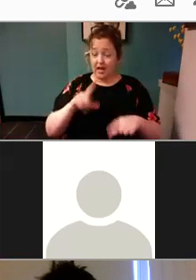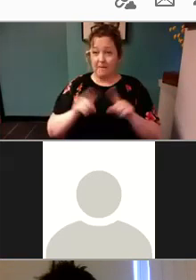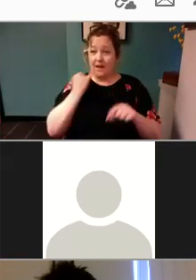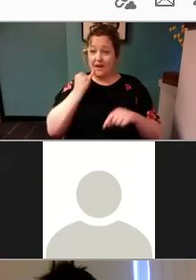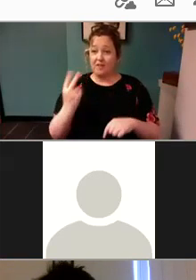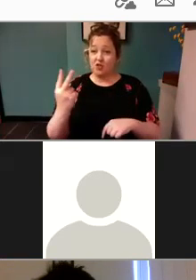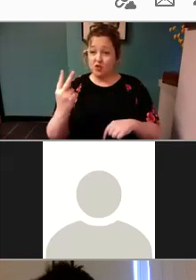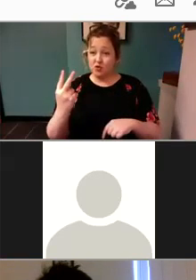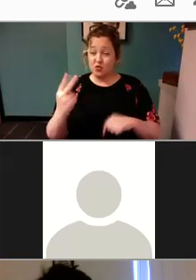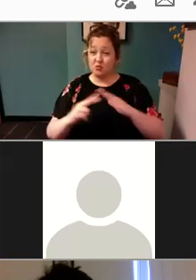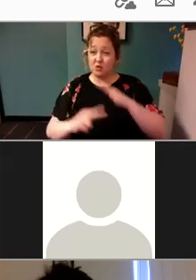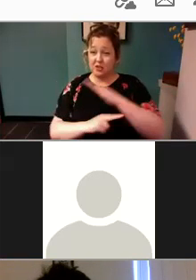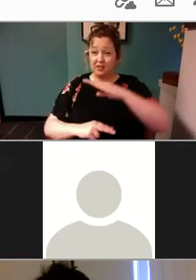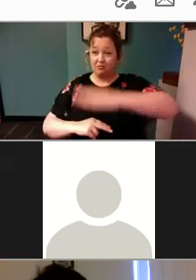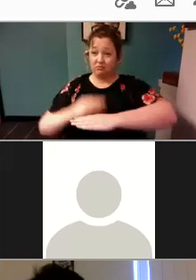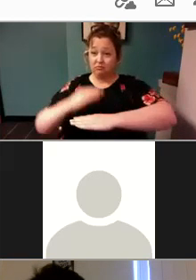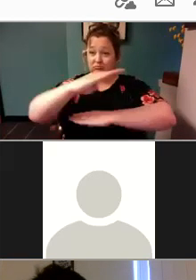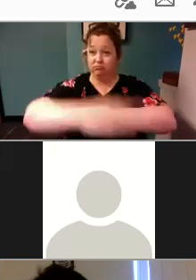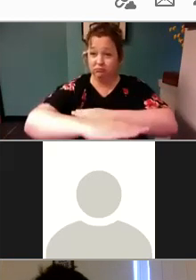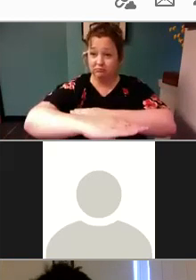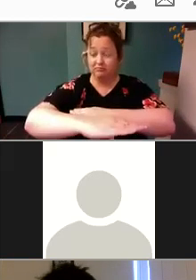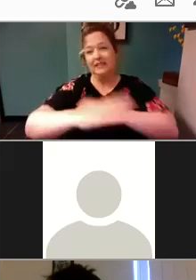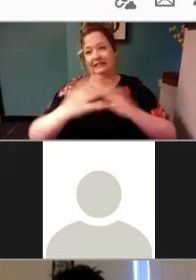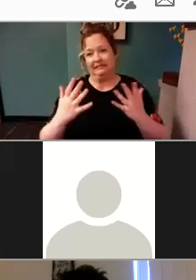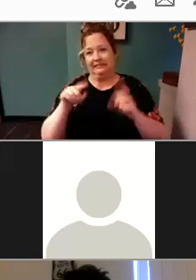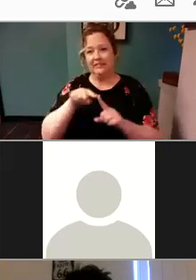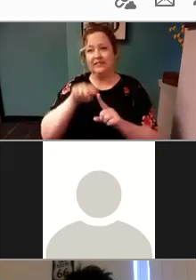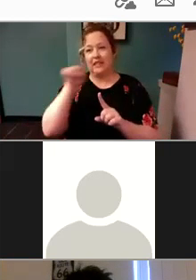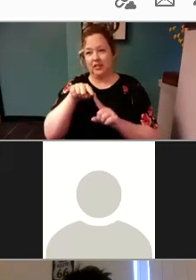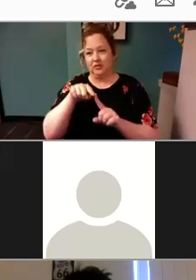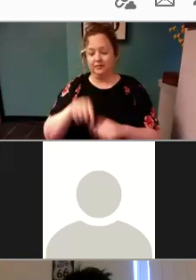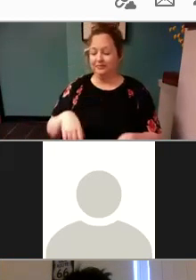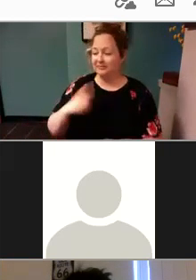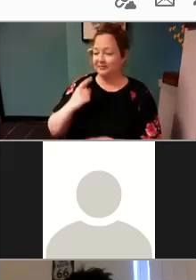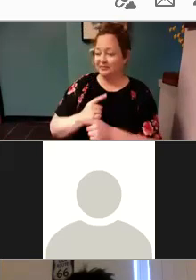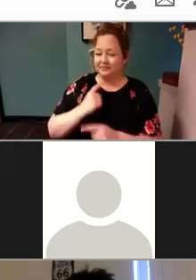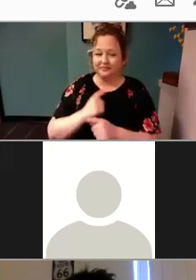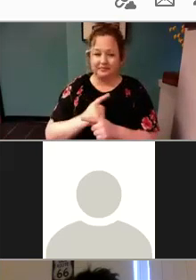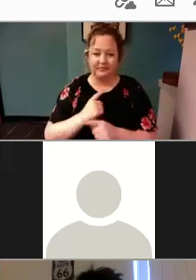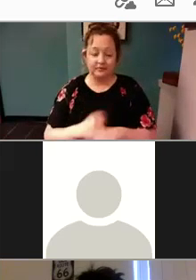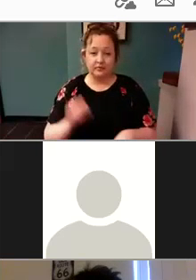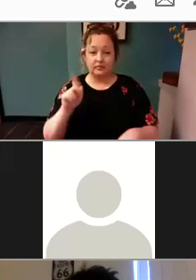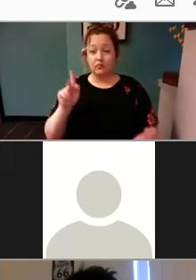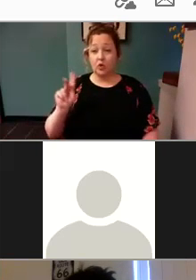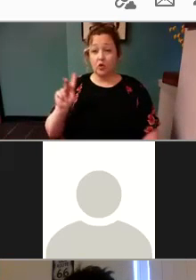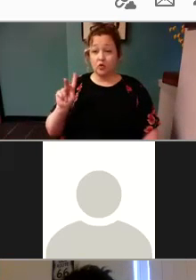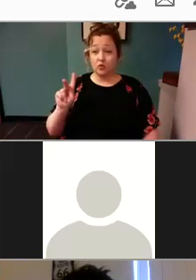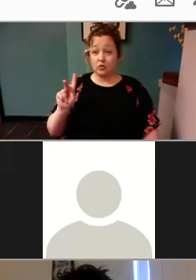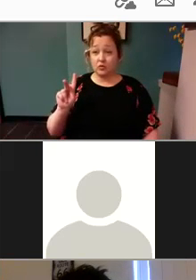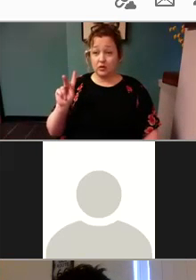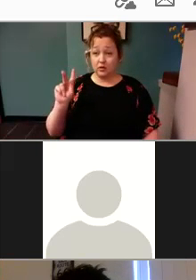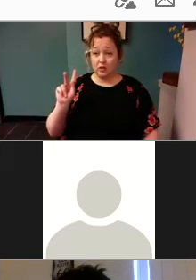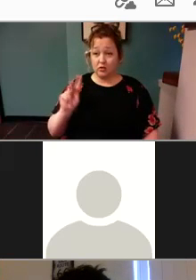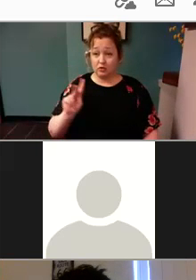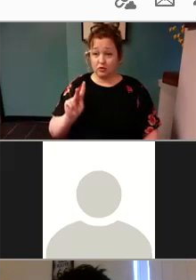cut property, and Kruskal actually relies on this thing because remember that Kruskal, as we looked at before, Kruskal is